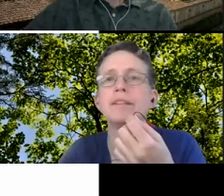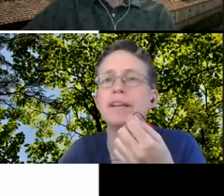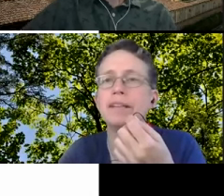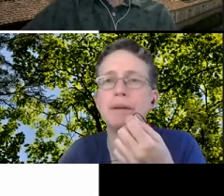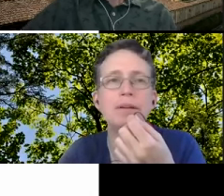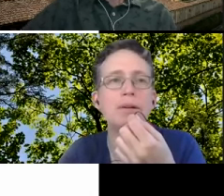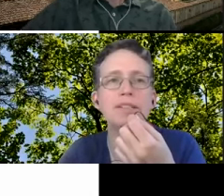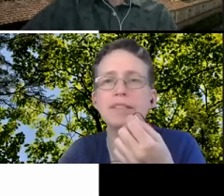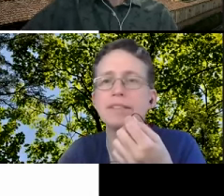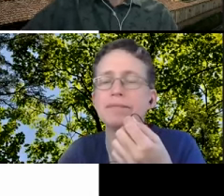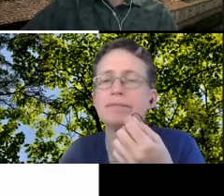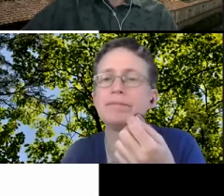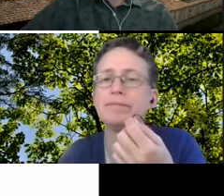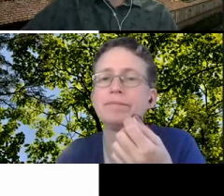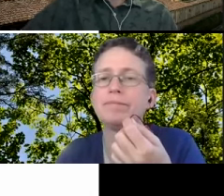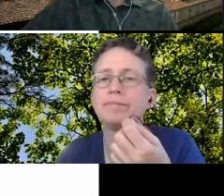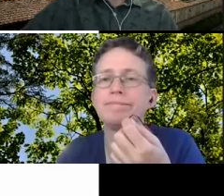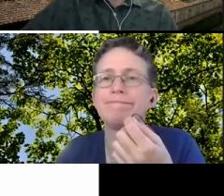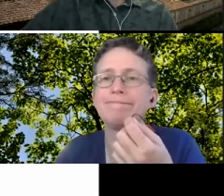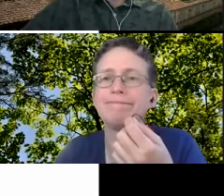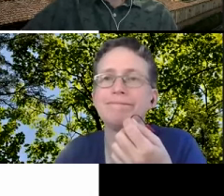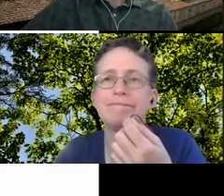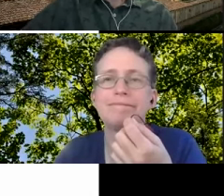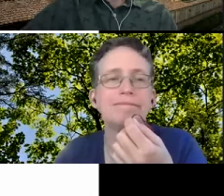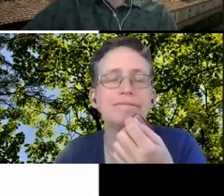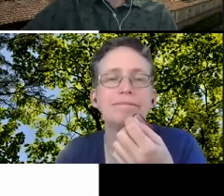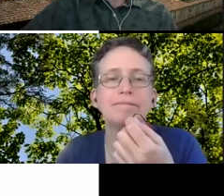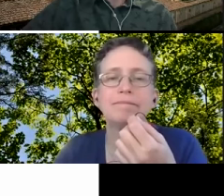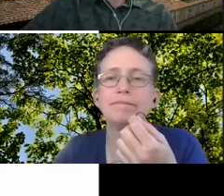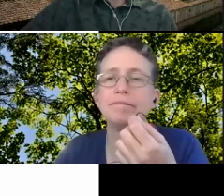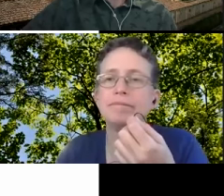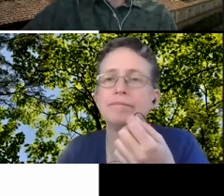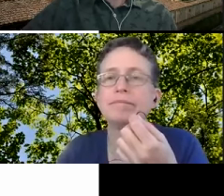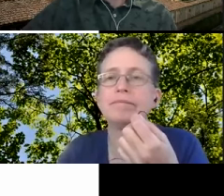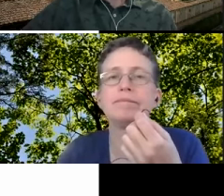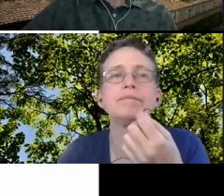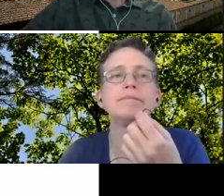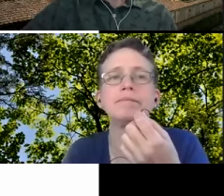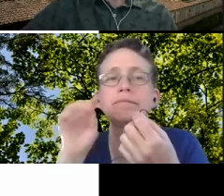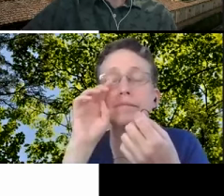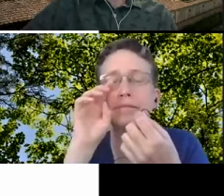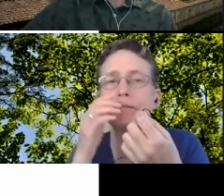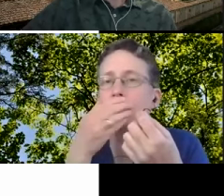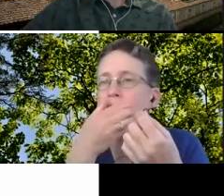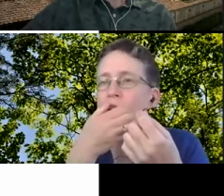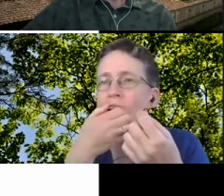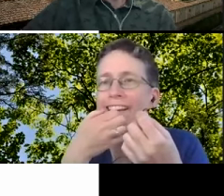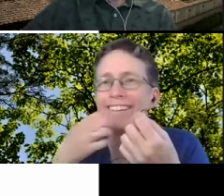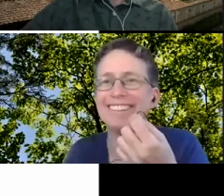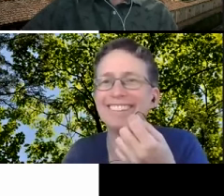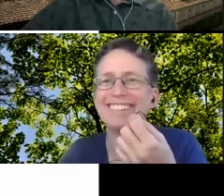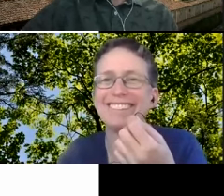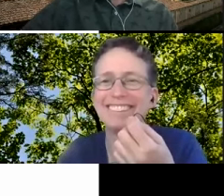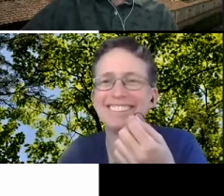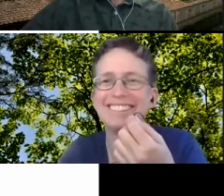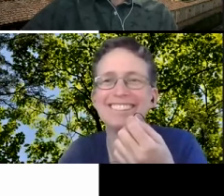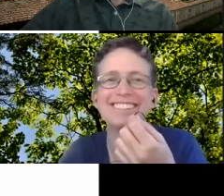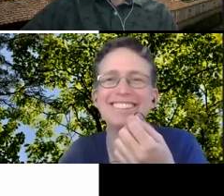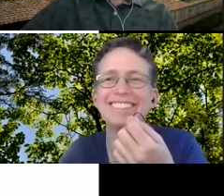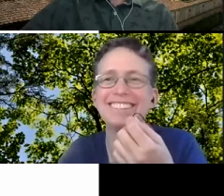So it looks like there might be questions. Yes, we do. We have a couple. I'll read a few to you. So we have a birding question,